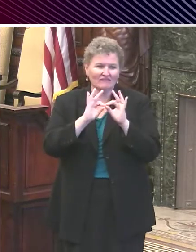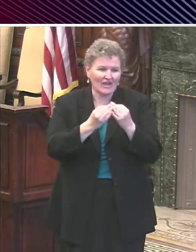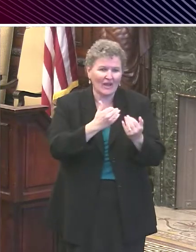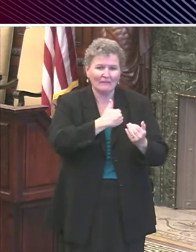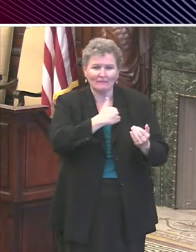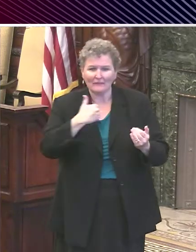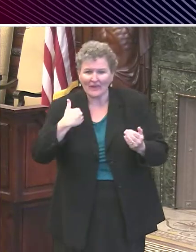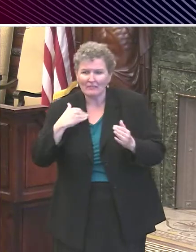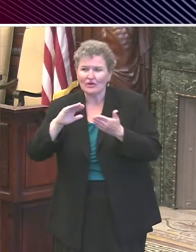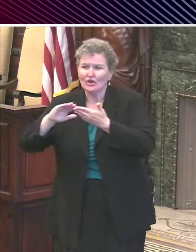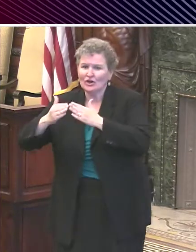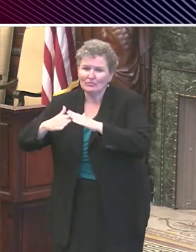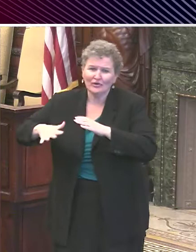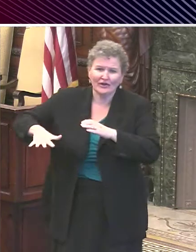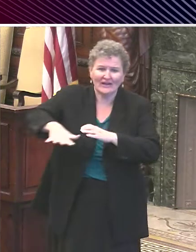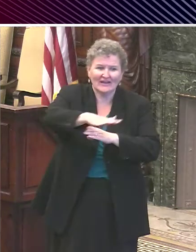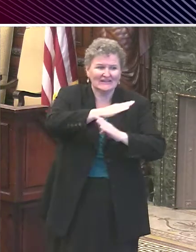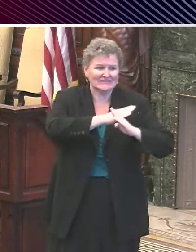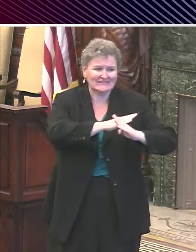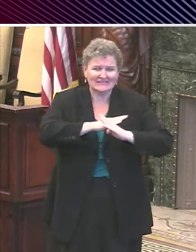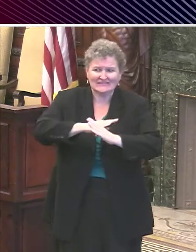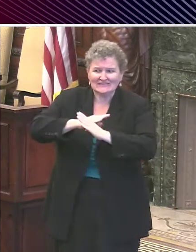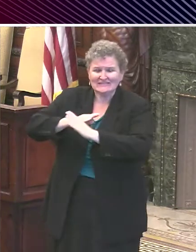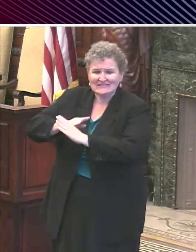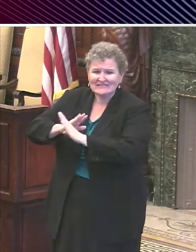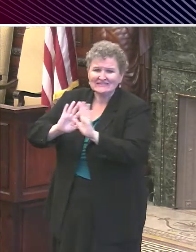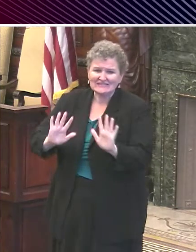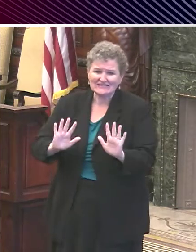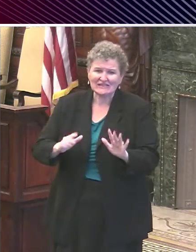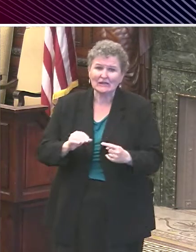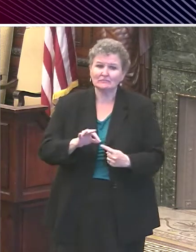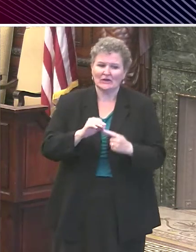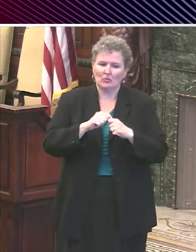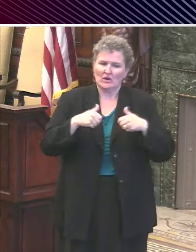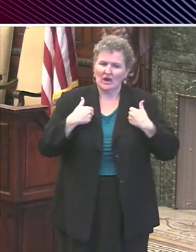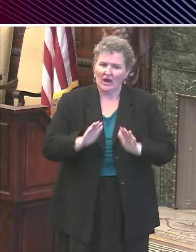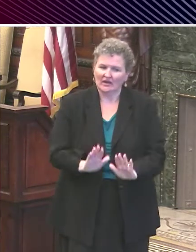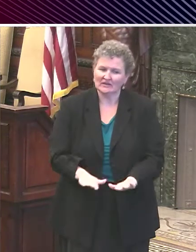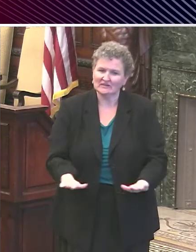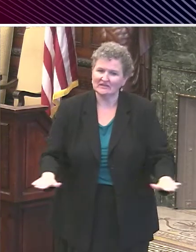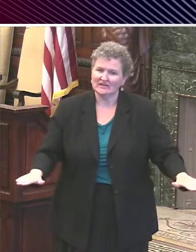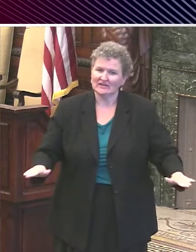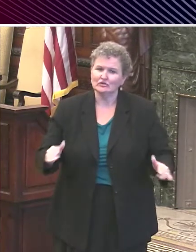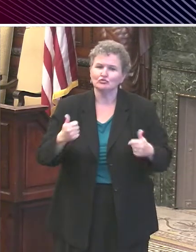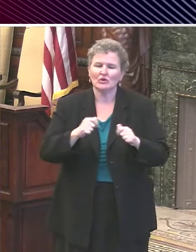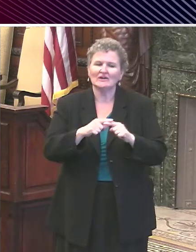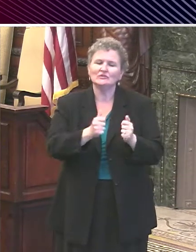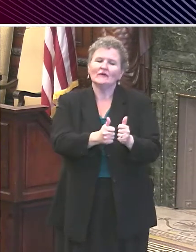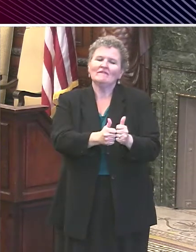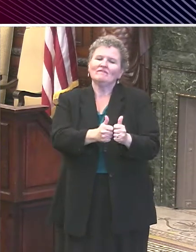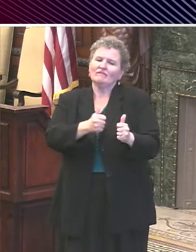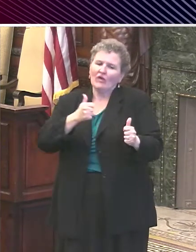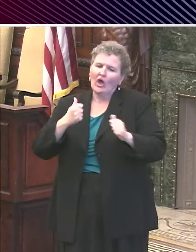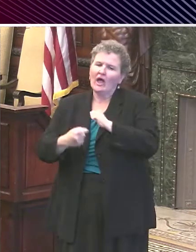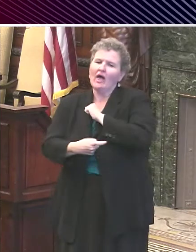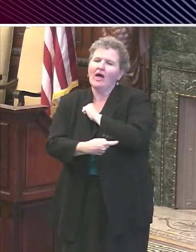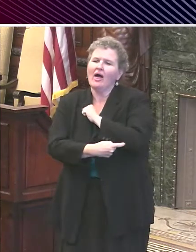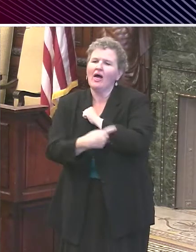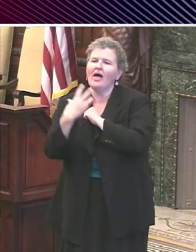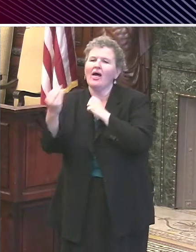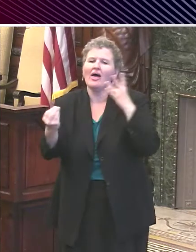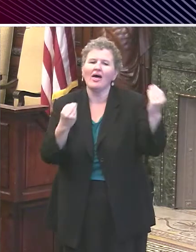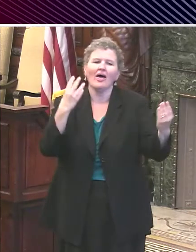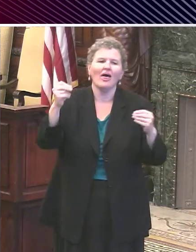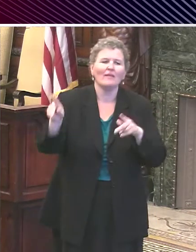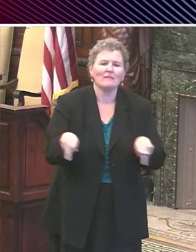remains equally imperative that residents, particularly our younger residents, avoid the temptation to attend parties or be in large crowds. You may have seen one